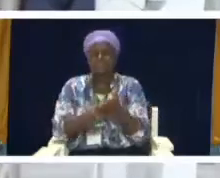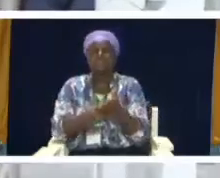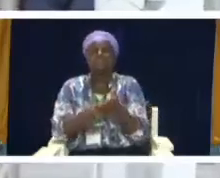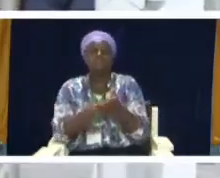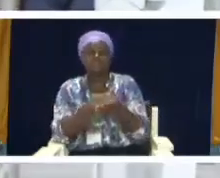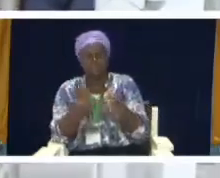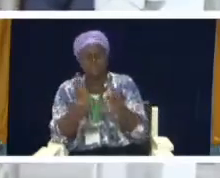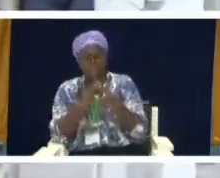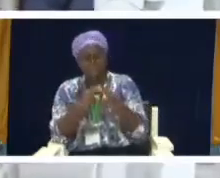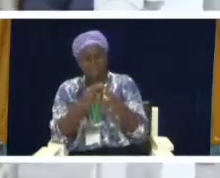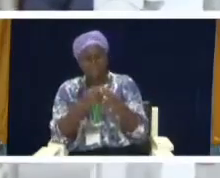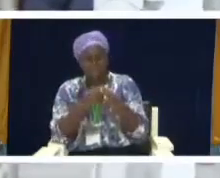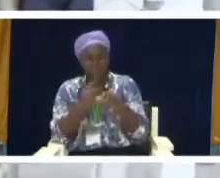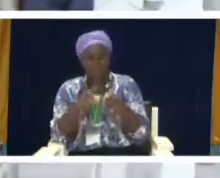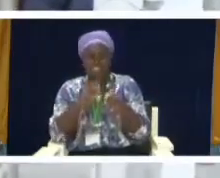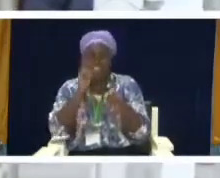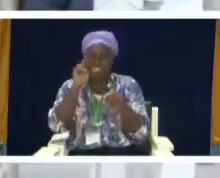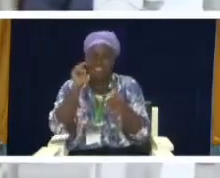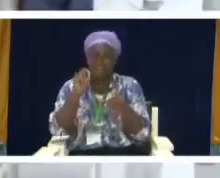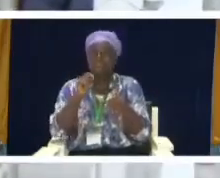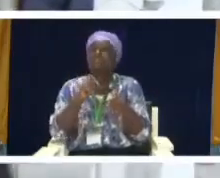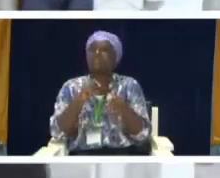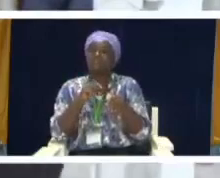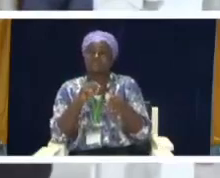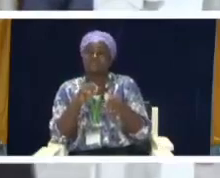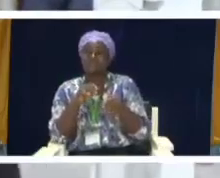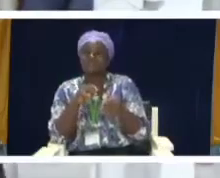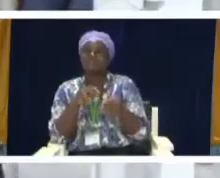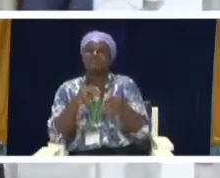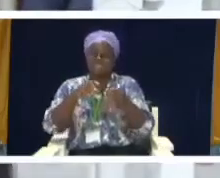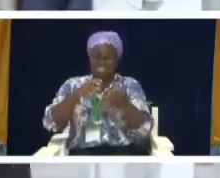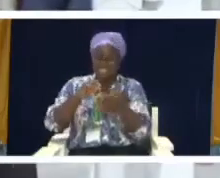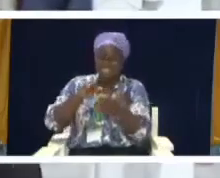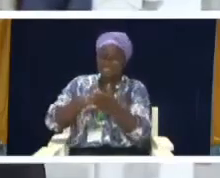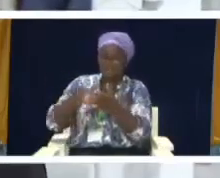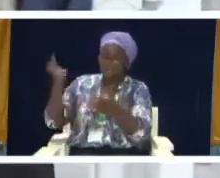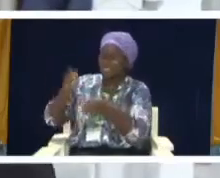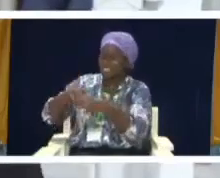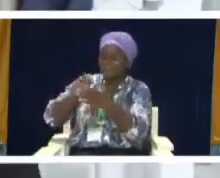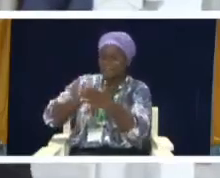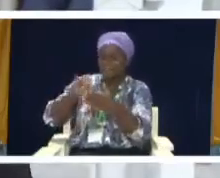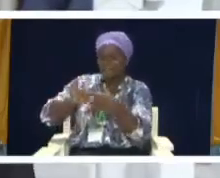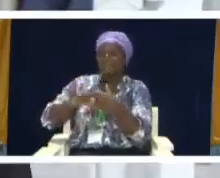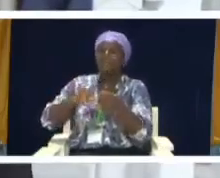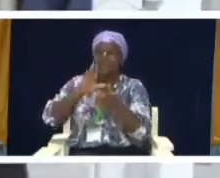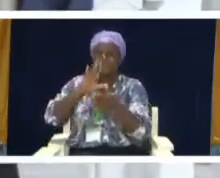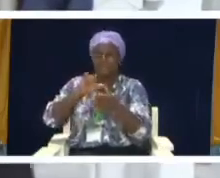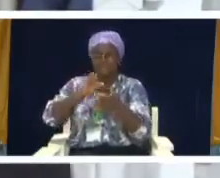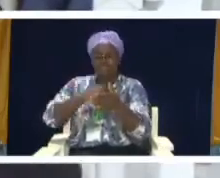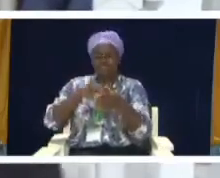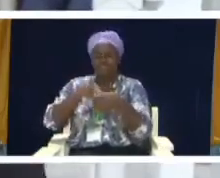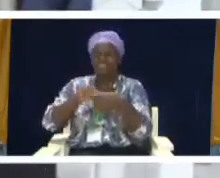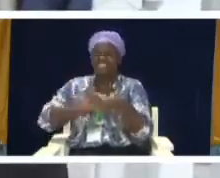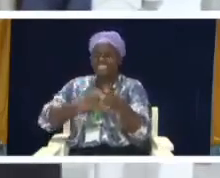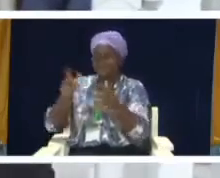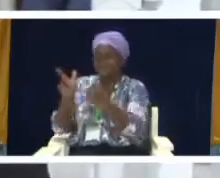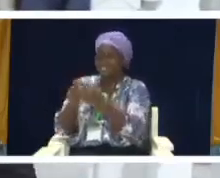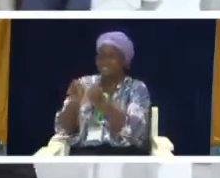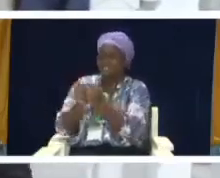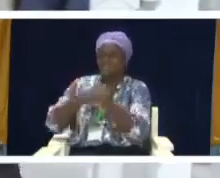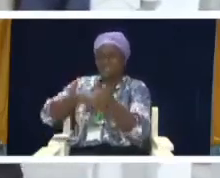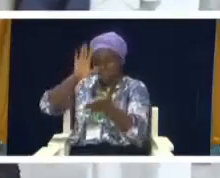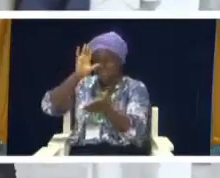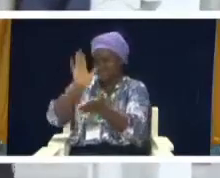May, it was May, by June, I met my husband. Hallelujah.